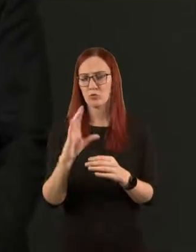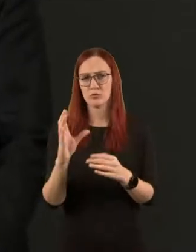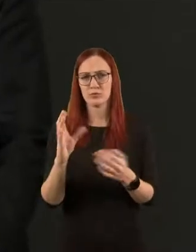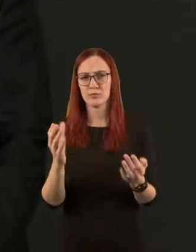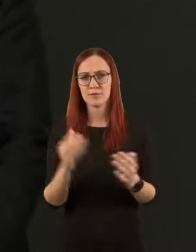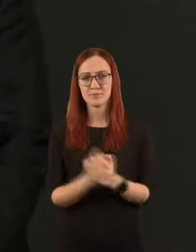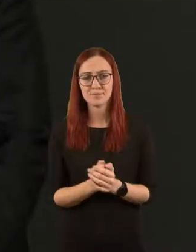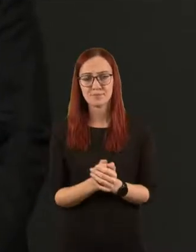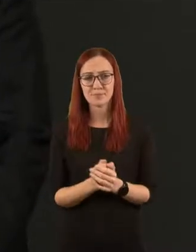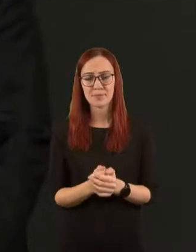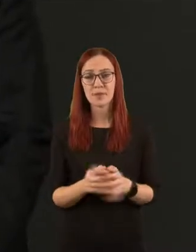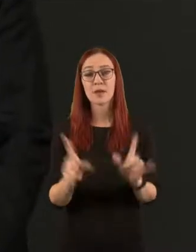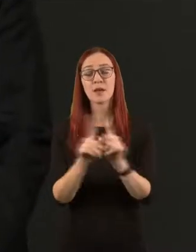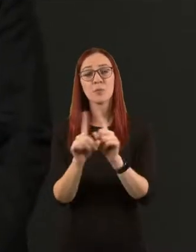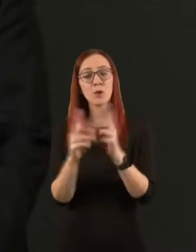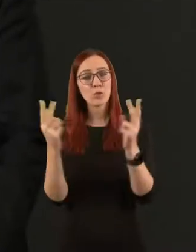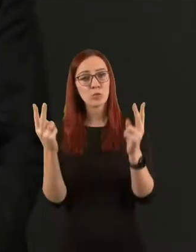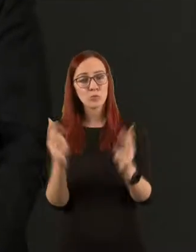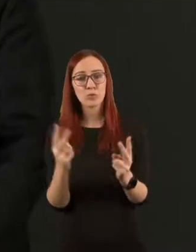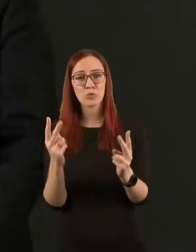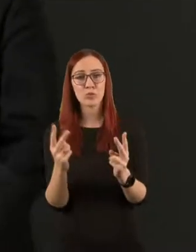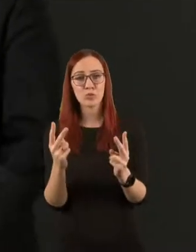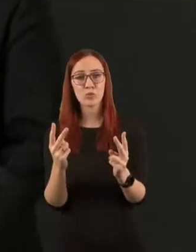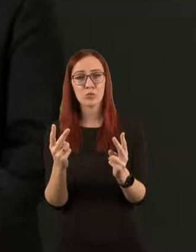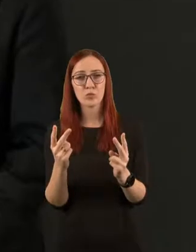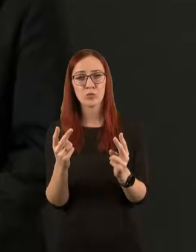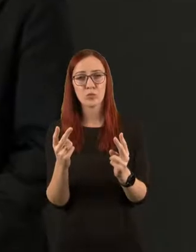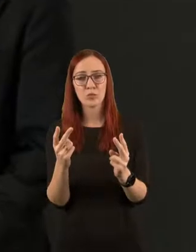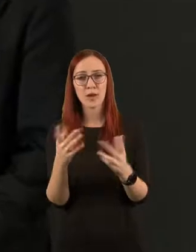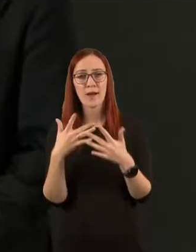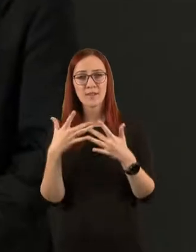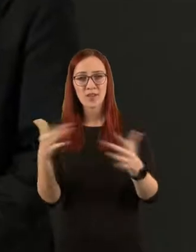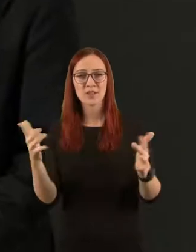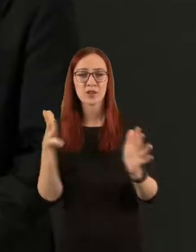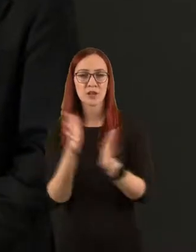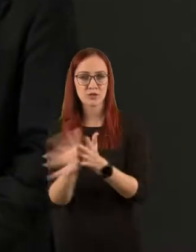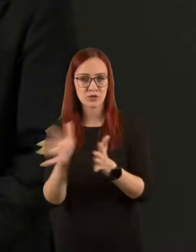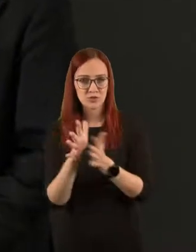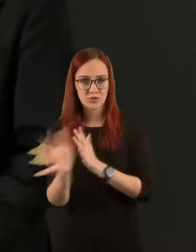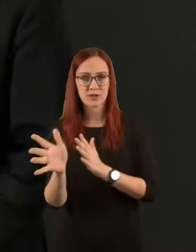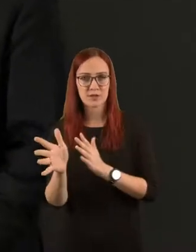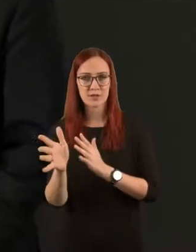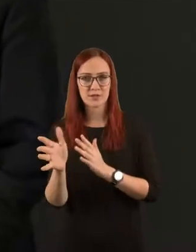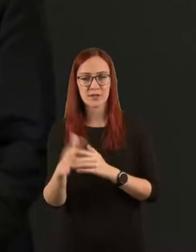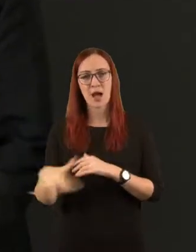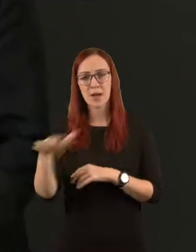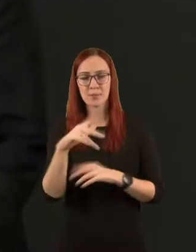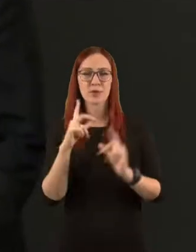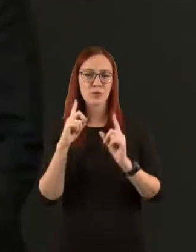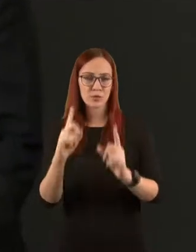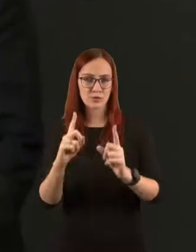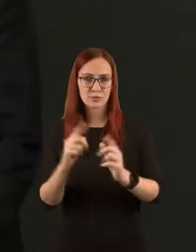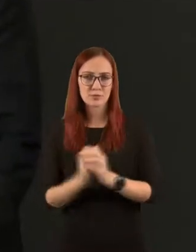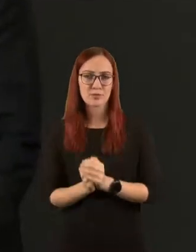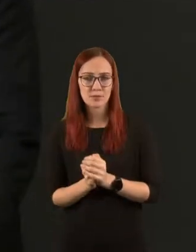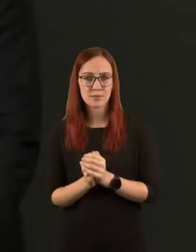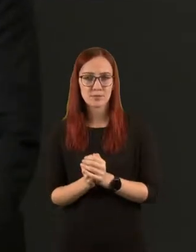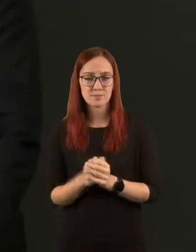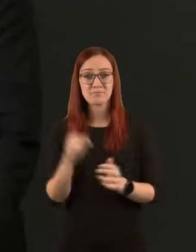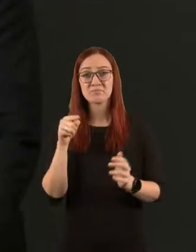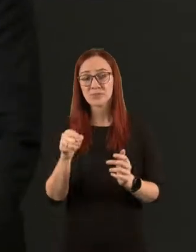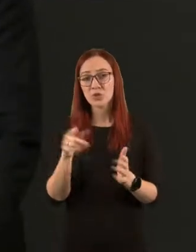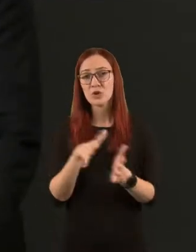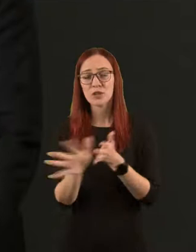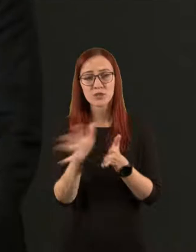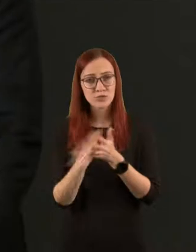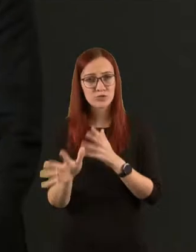below the EU average of 0.8%. At the same time, investment needs in sustainable energy and